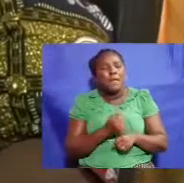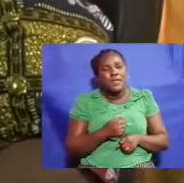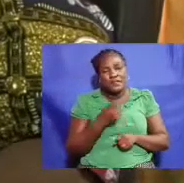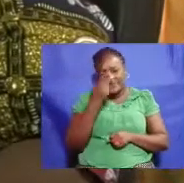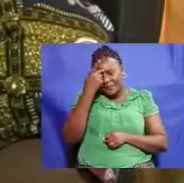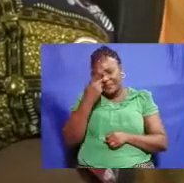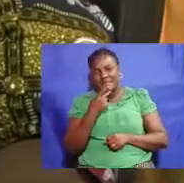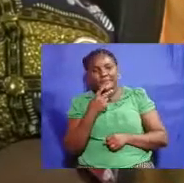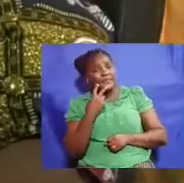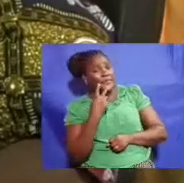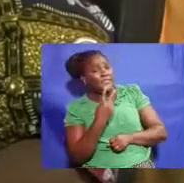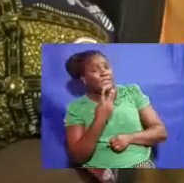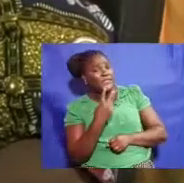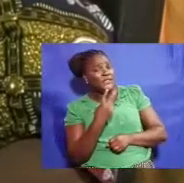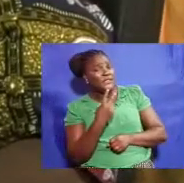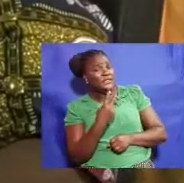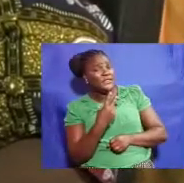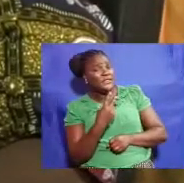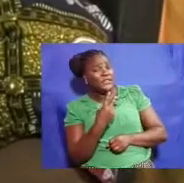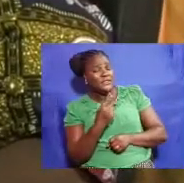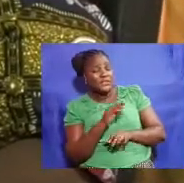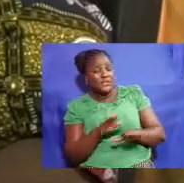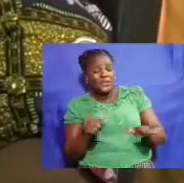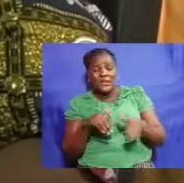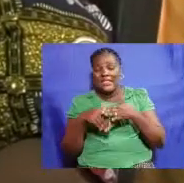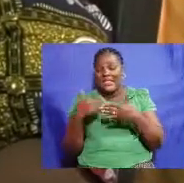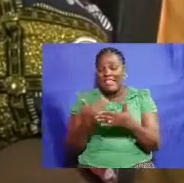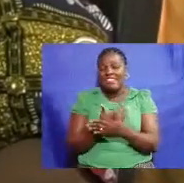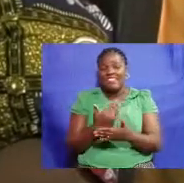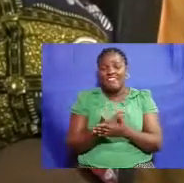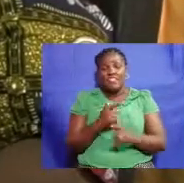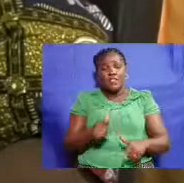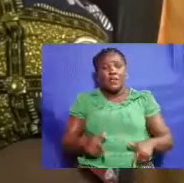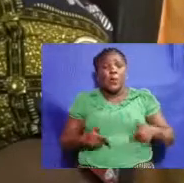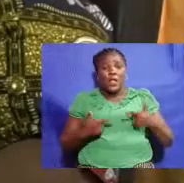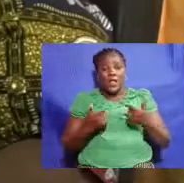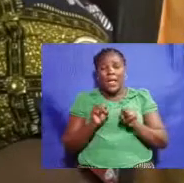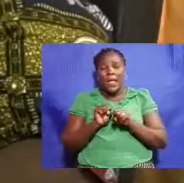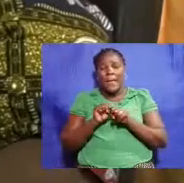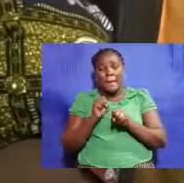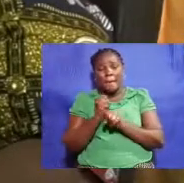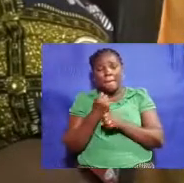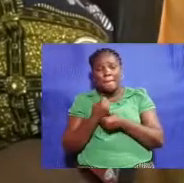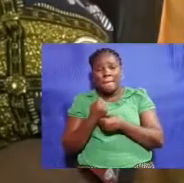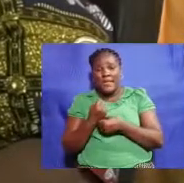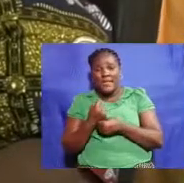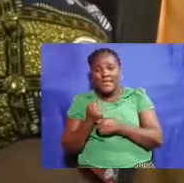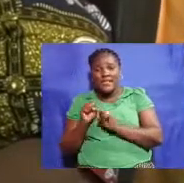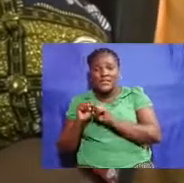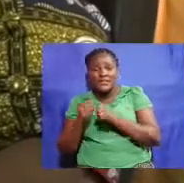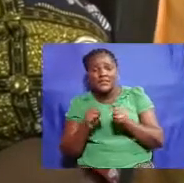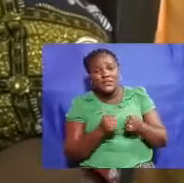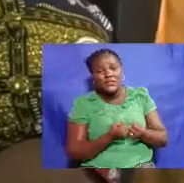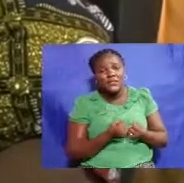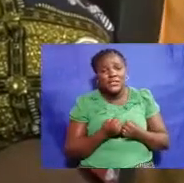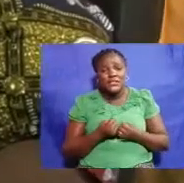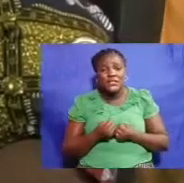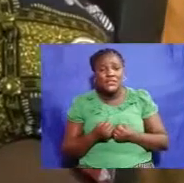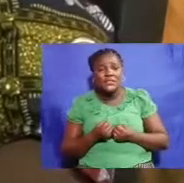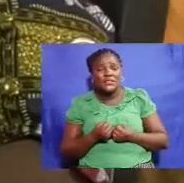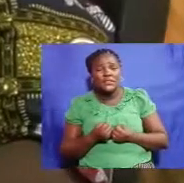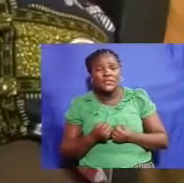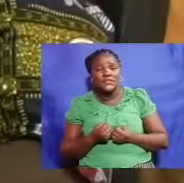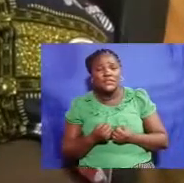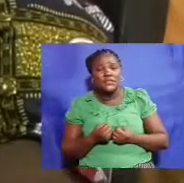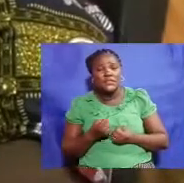see their children in a new light. It's even made society, or let me say, some members of society, to